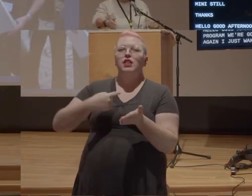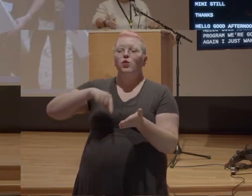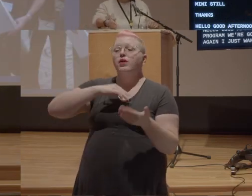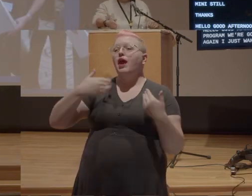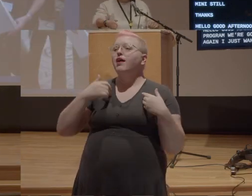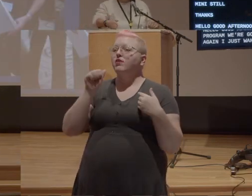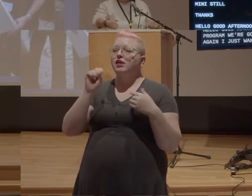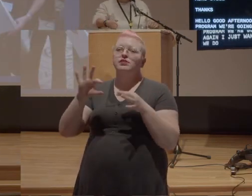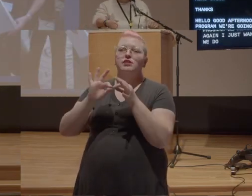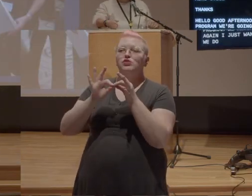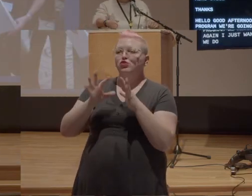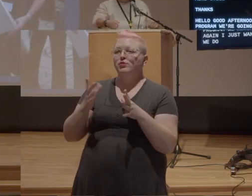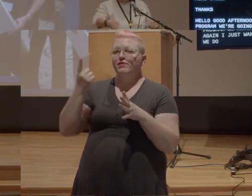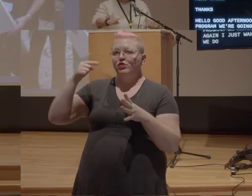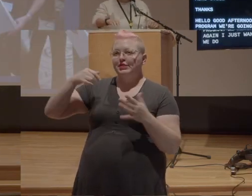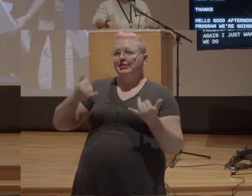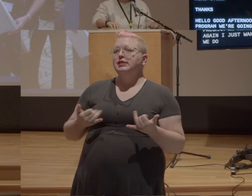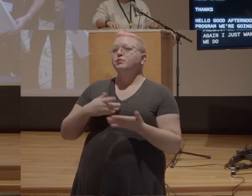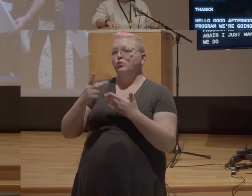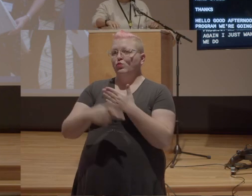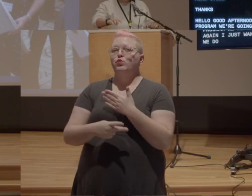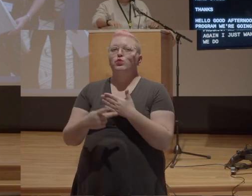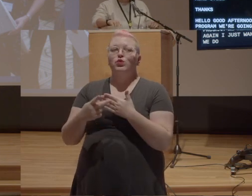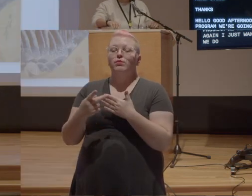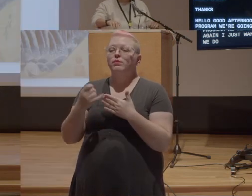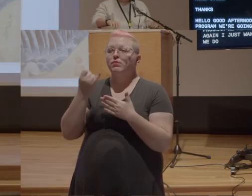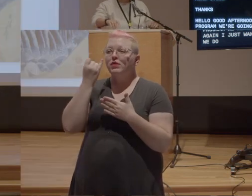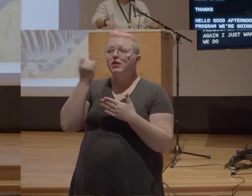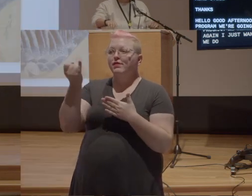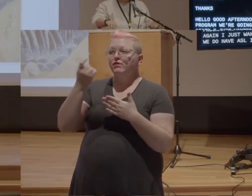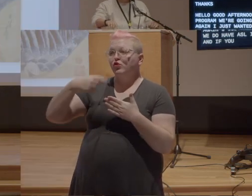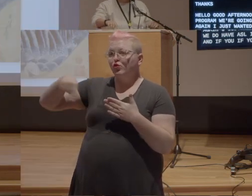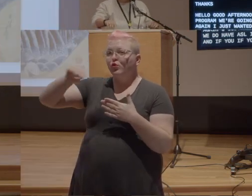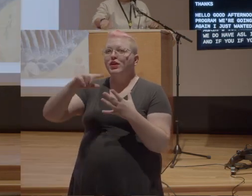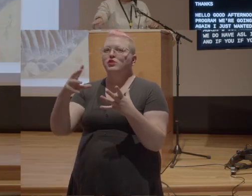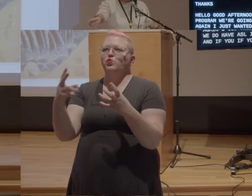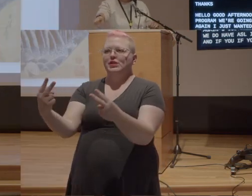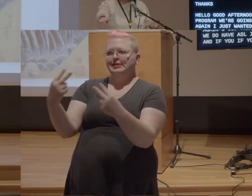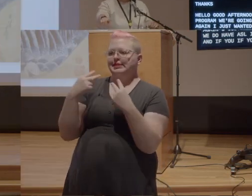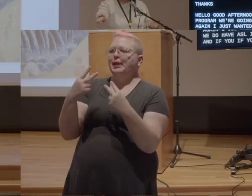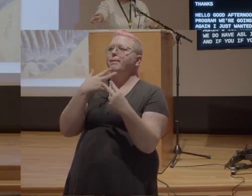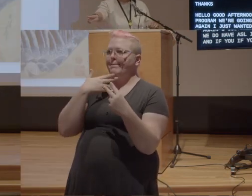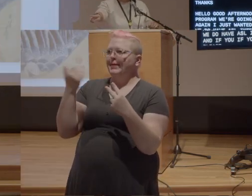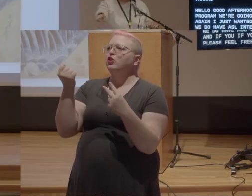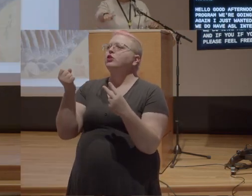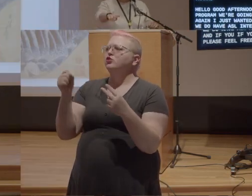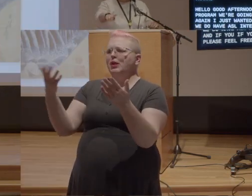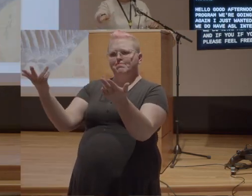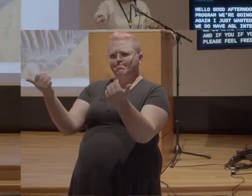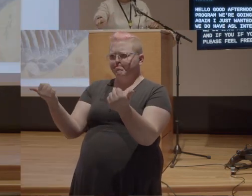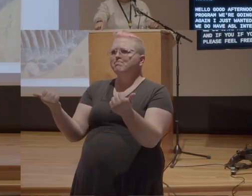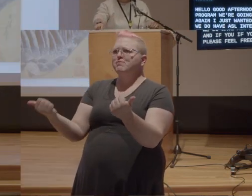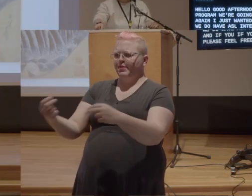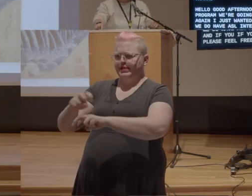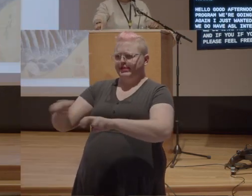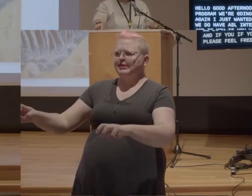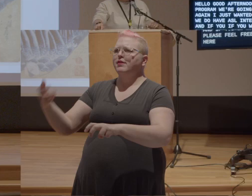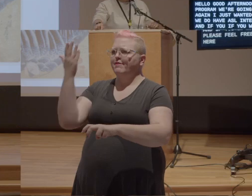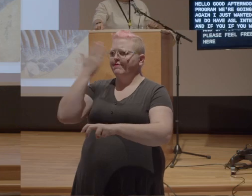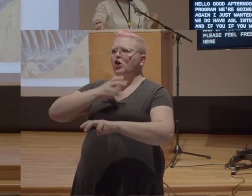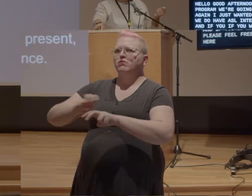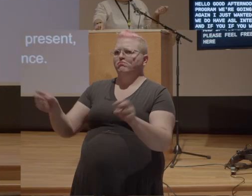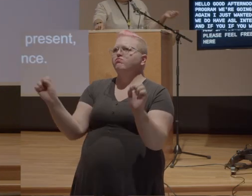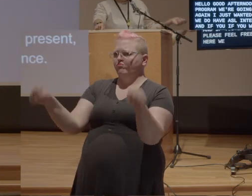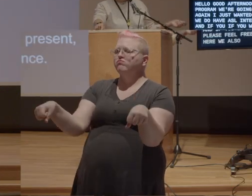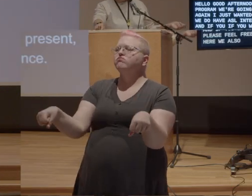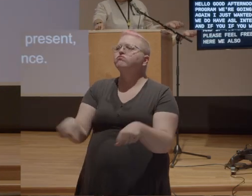ASL interpretation for today's program. And if you would like a better sight line, please feel free to come sit in the front rows here.